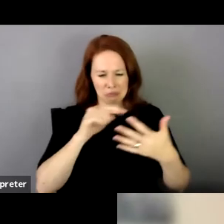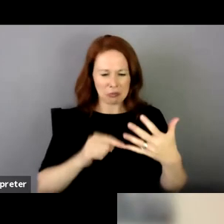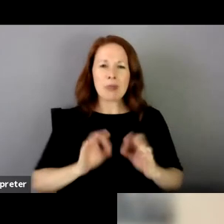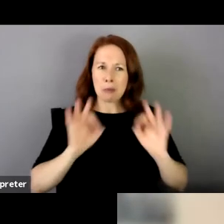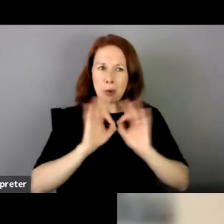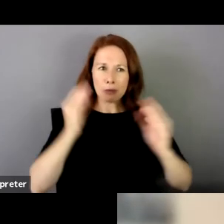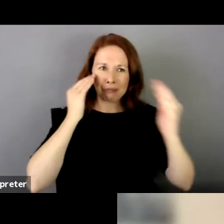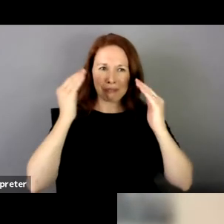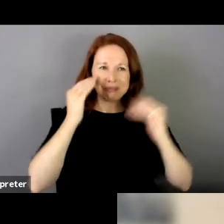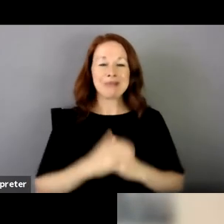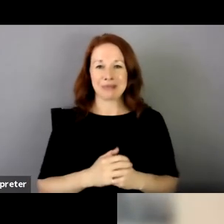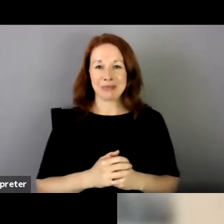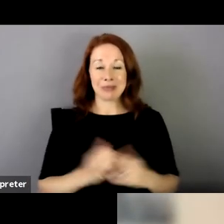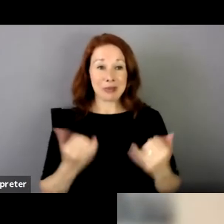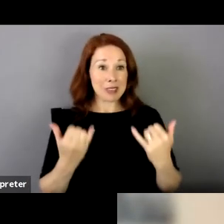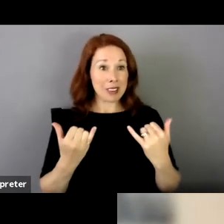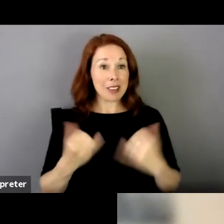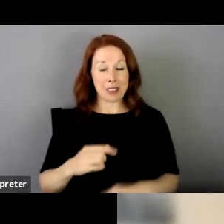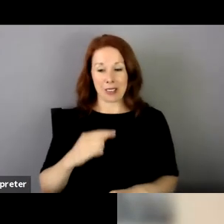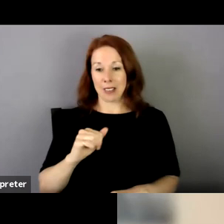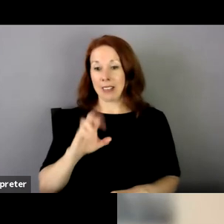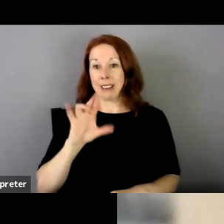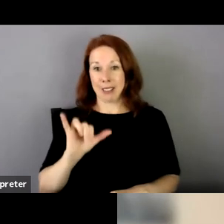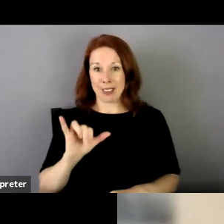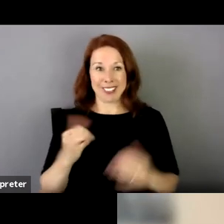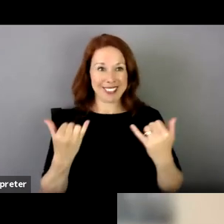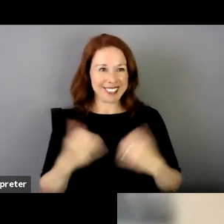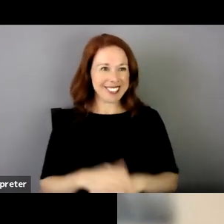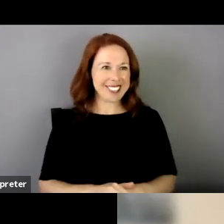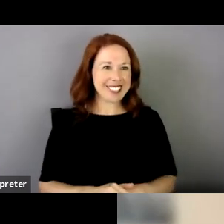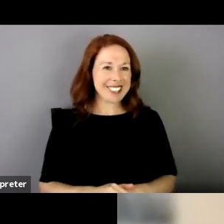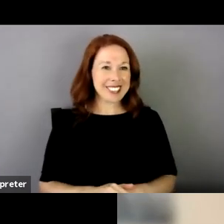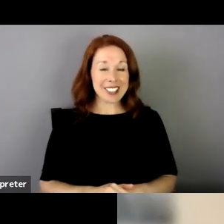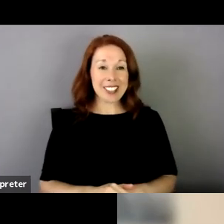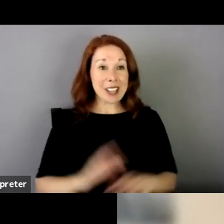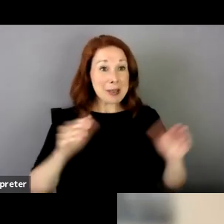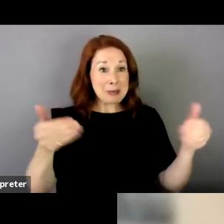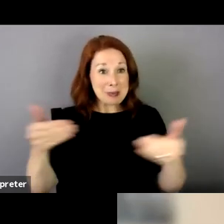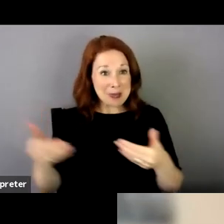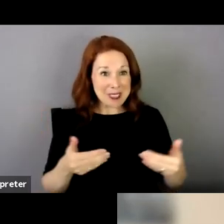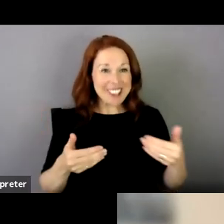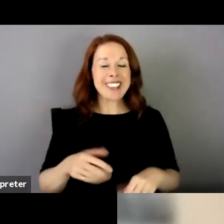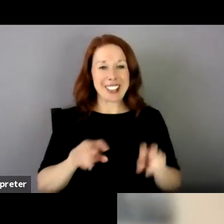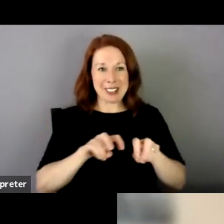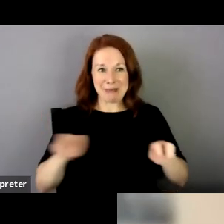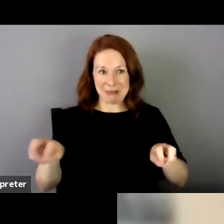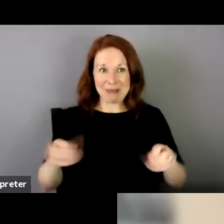We will now go to our gallery view so you can meet all the panelists who are here this evening with me.